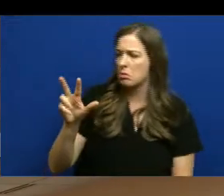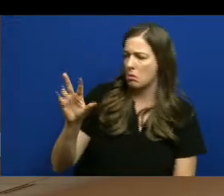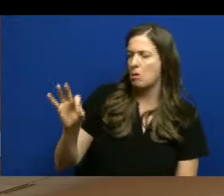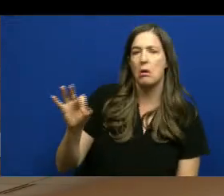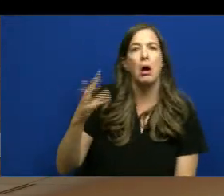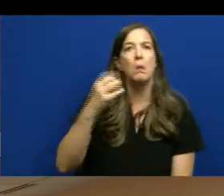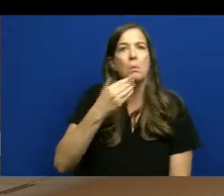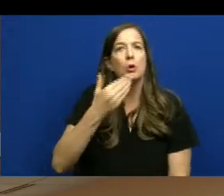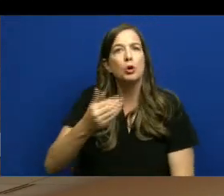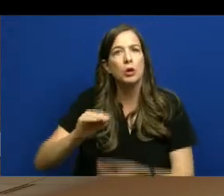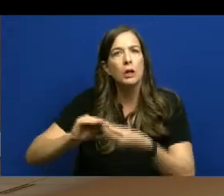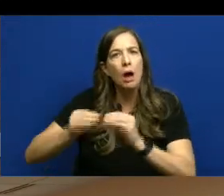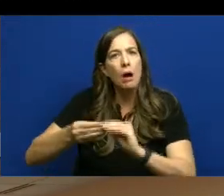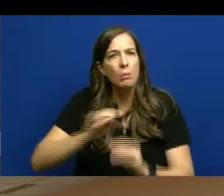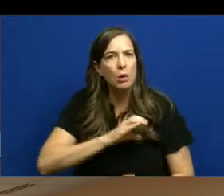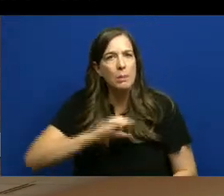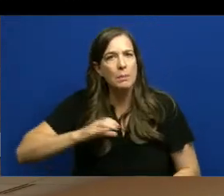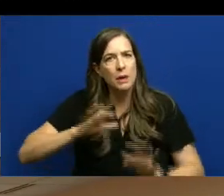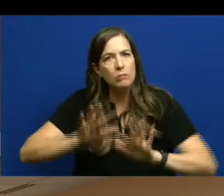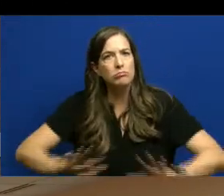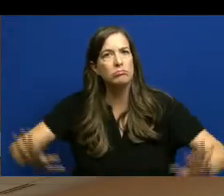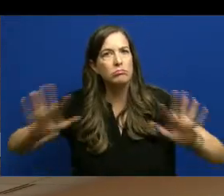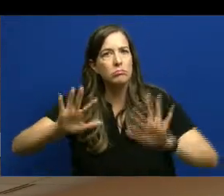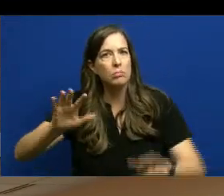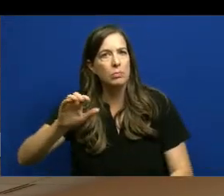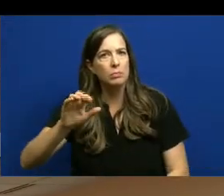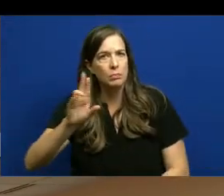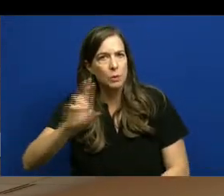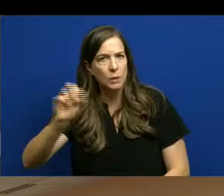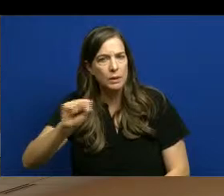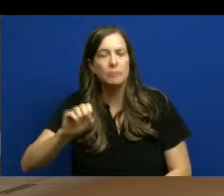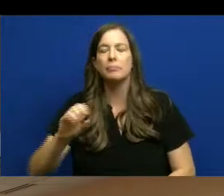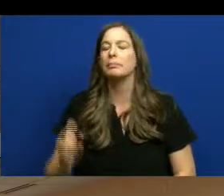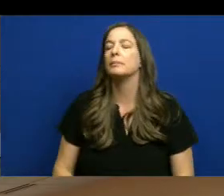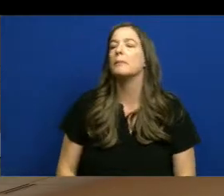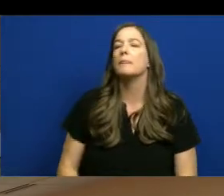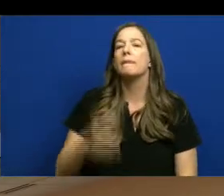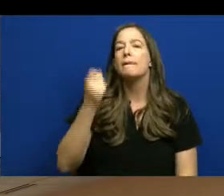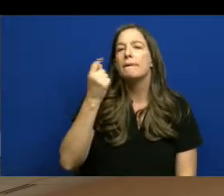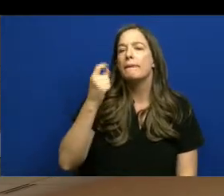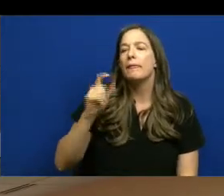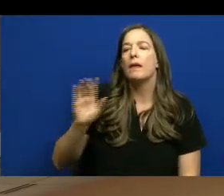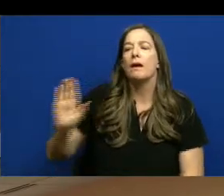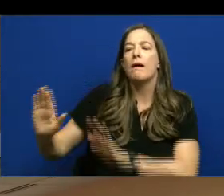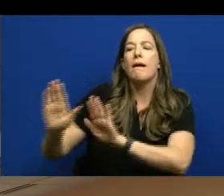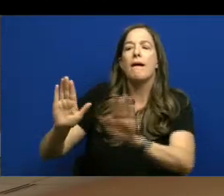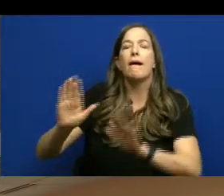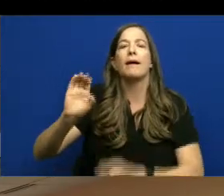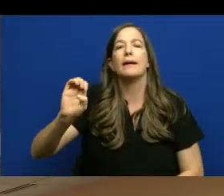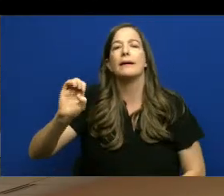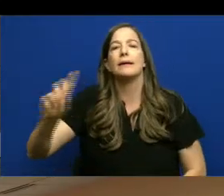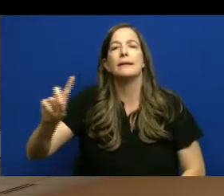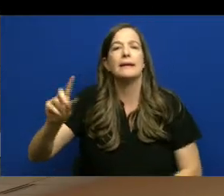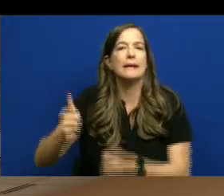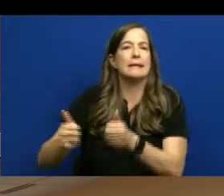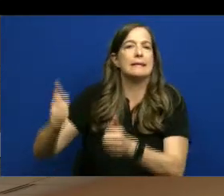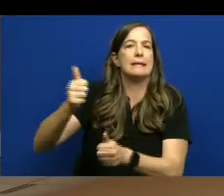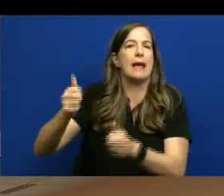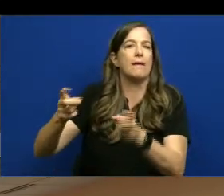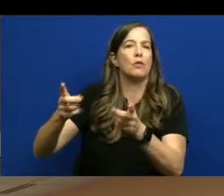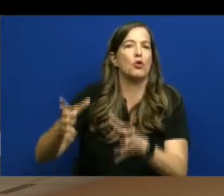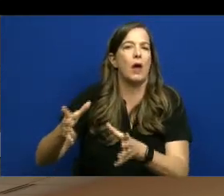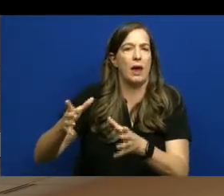States. And the executive director's roles are similar to Sherry Collins' role